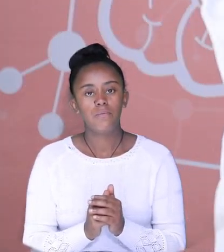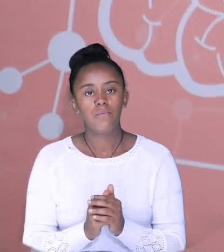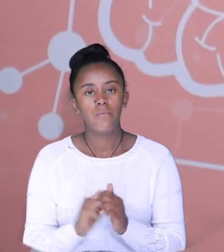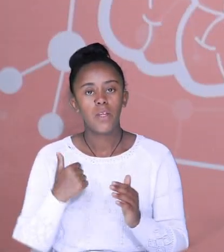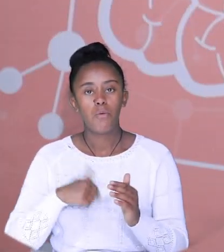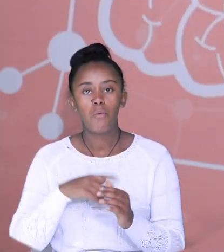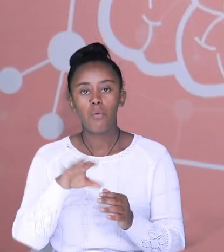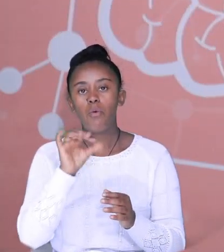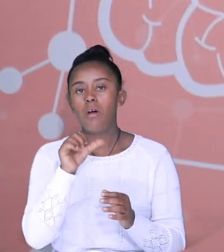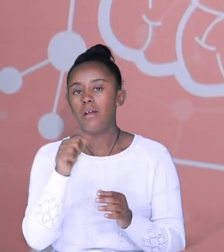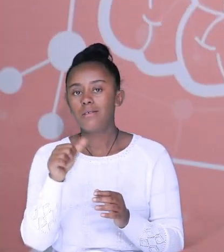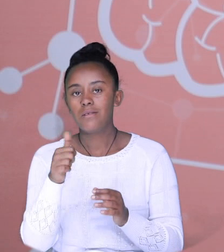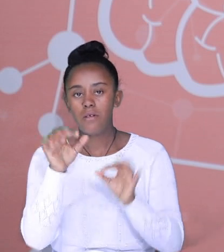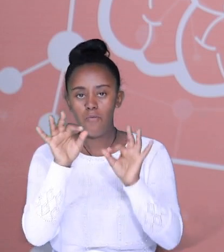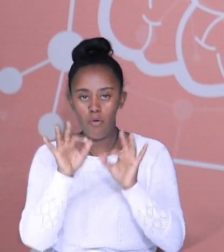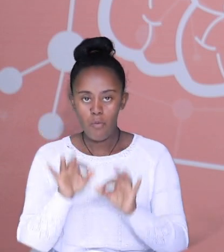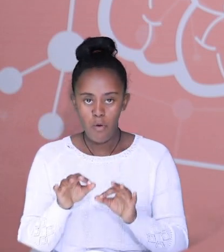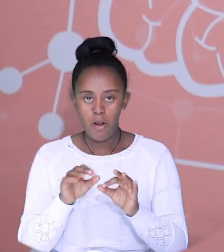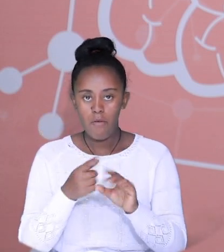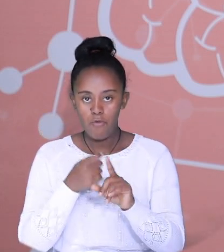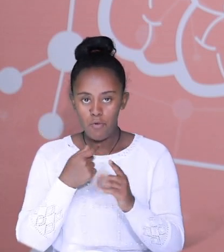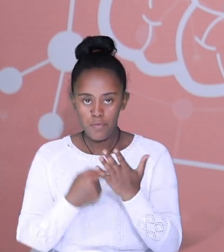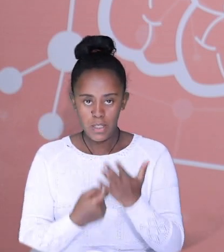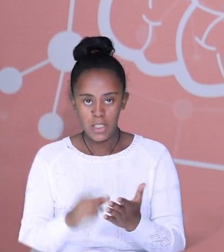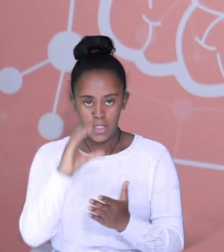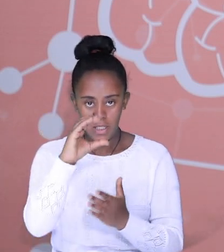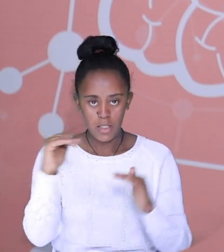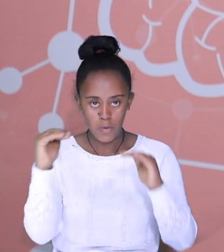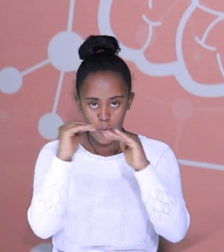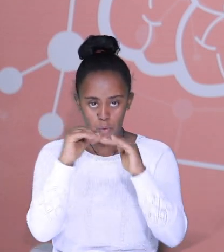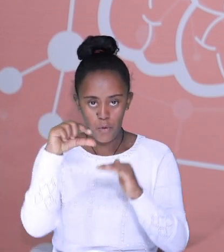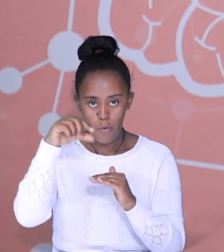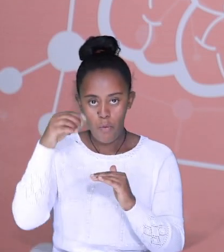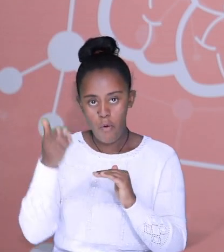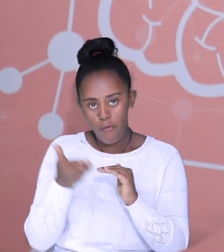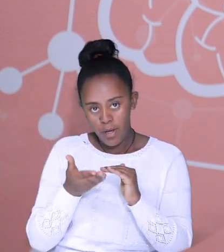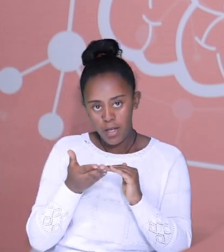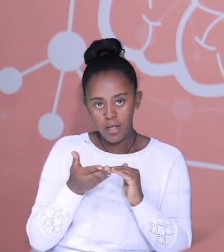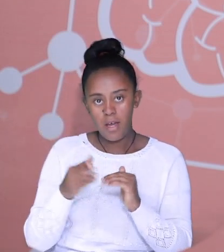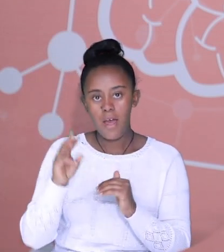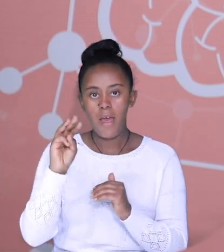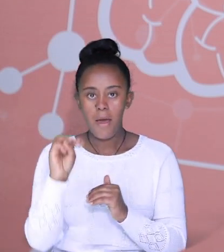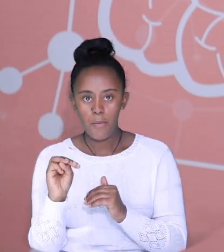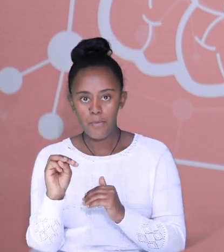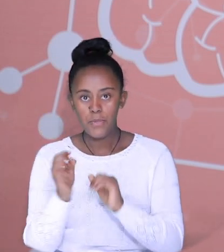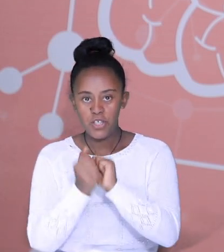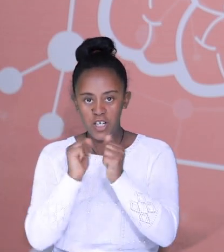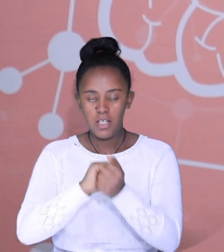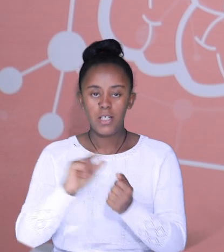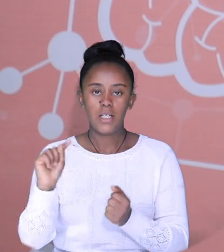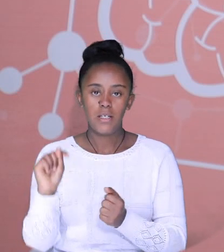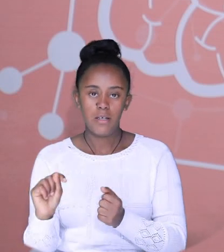we can get another formula from this. C is equal to Q over M change in